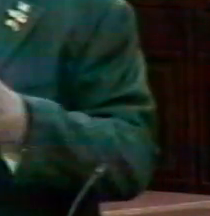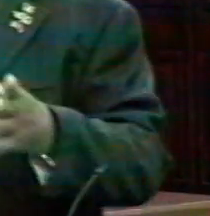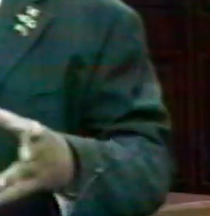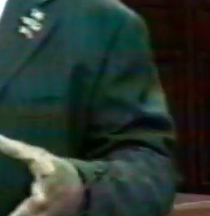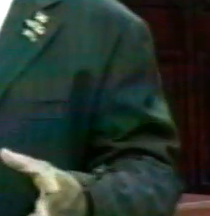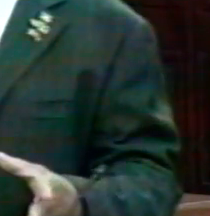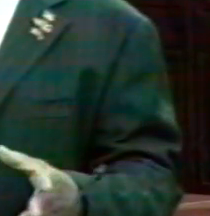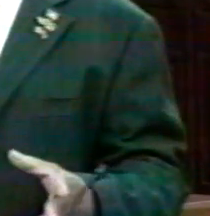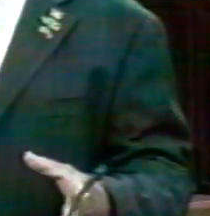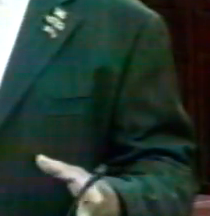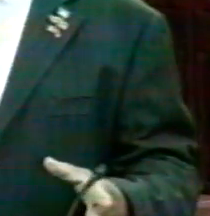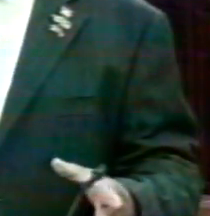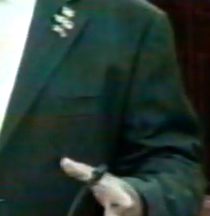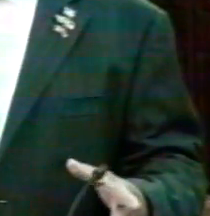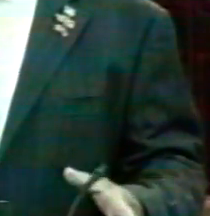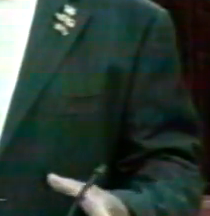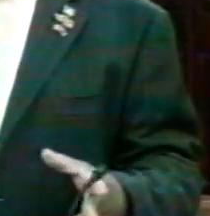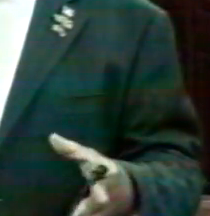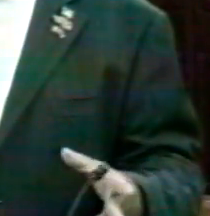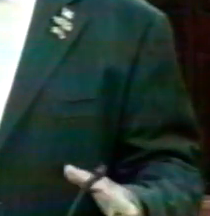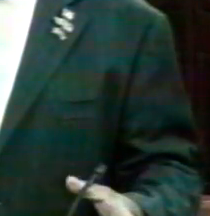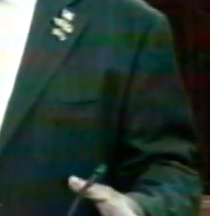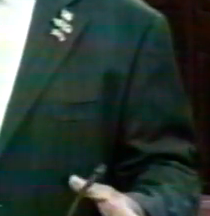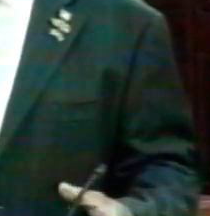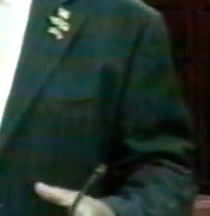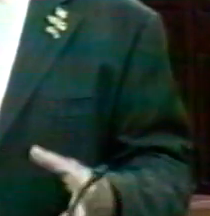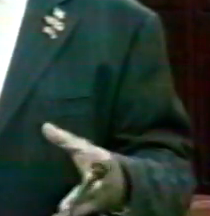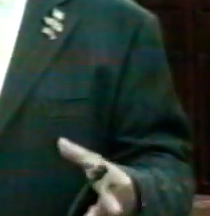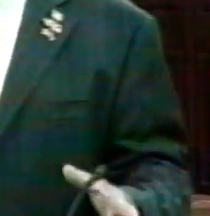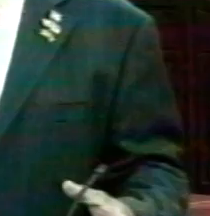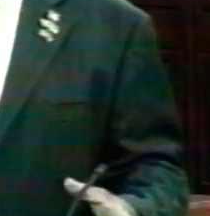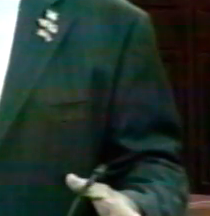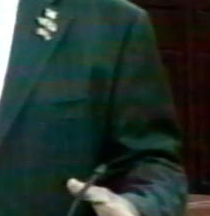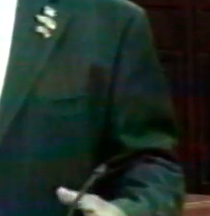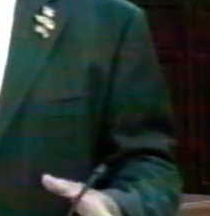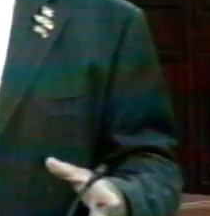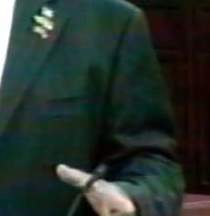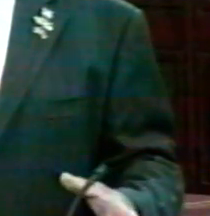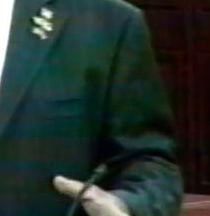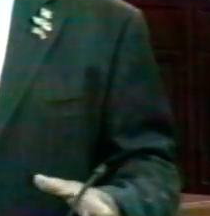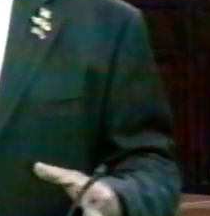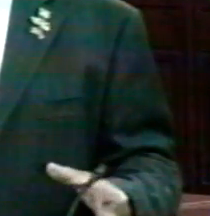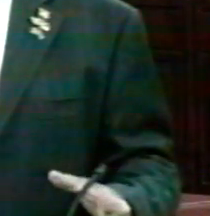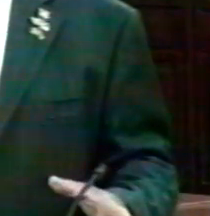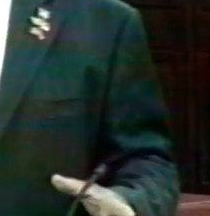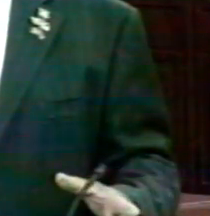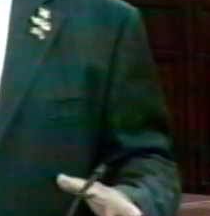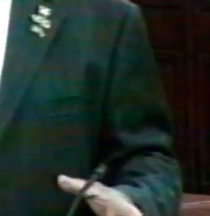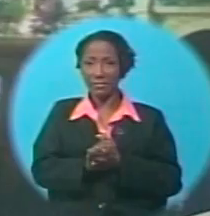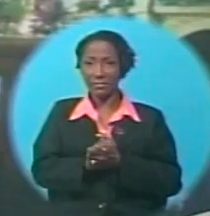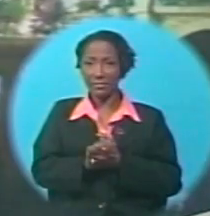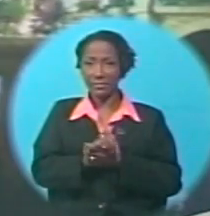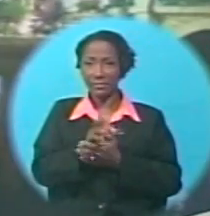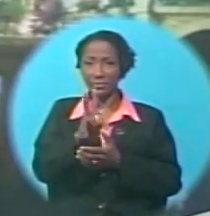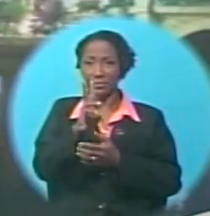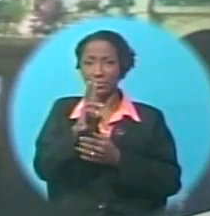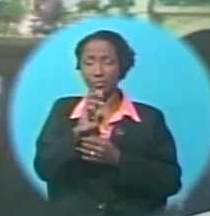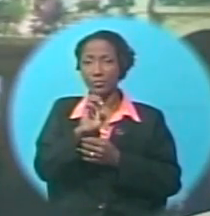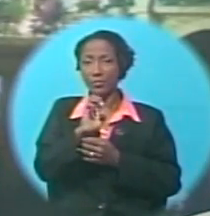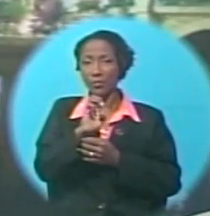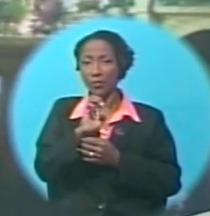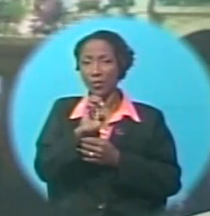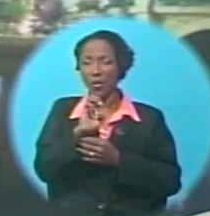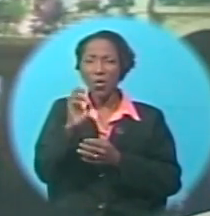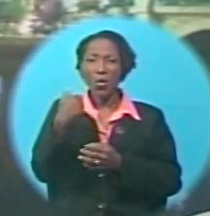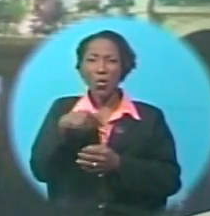And we had also the services of the Drainage Division, the NCC, that assisted in the collection of waste. Well,